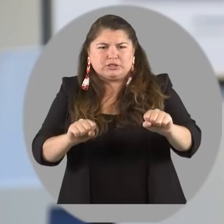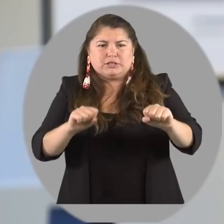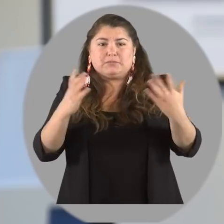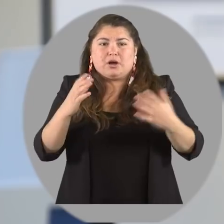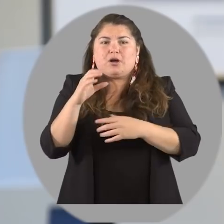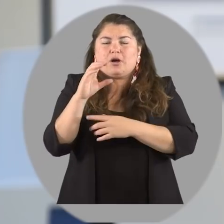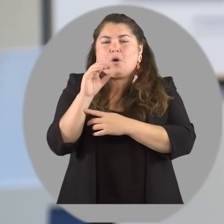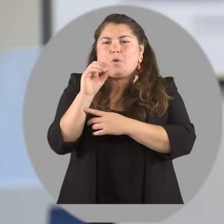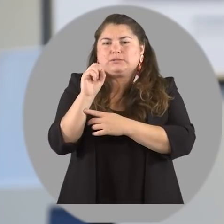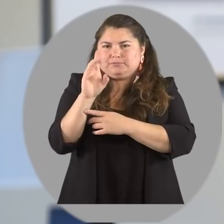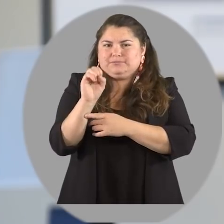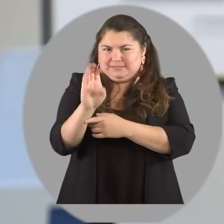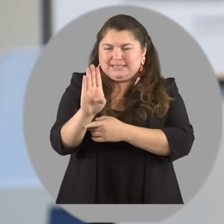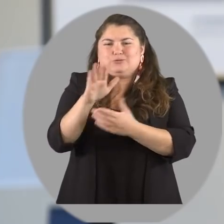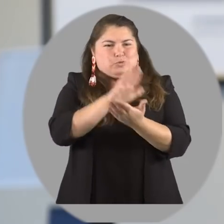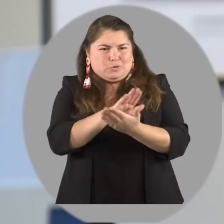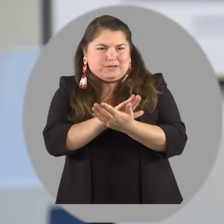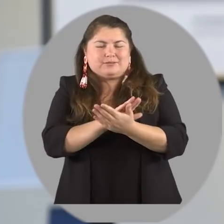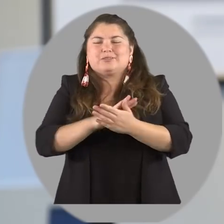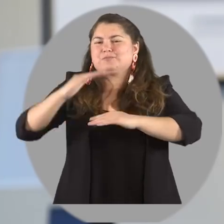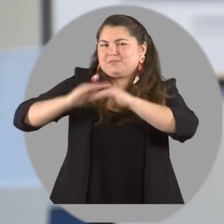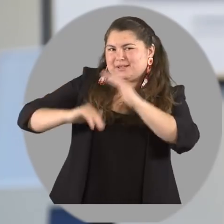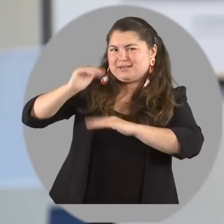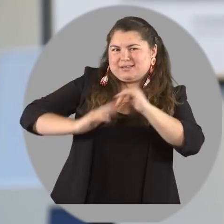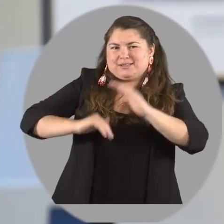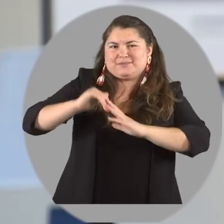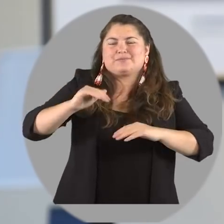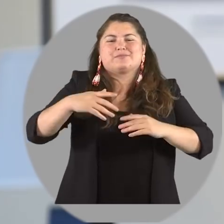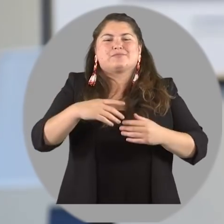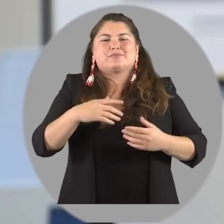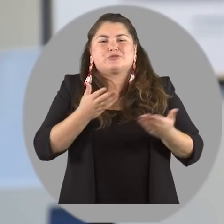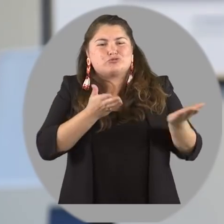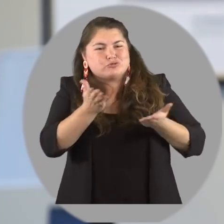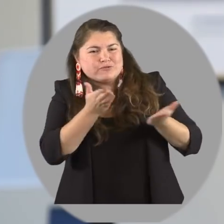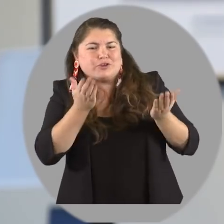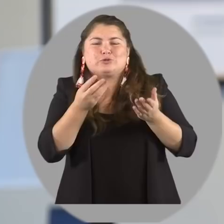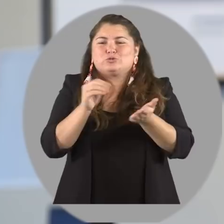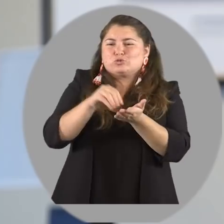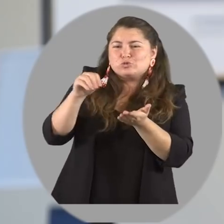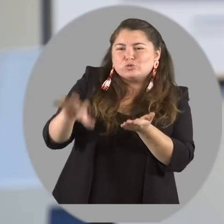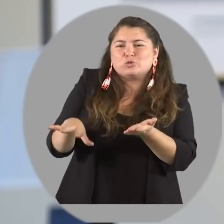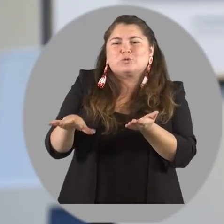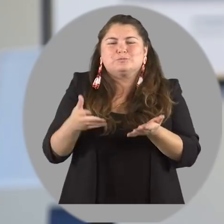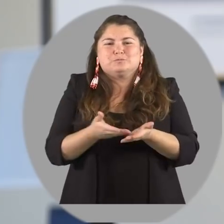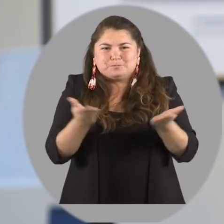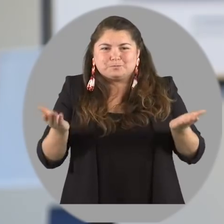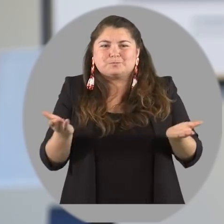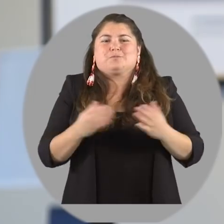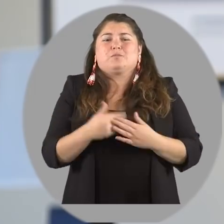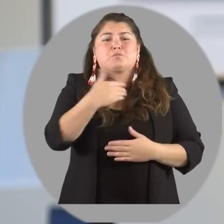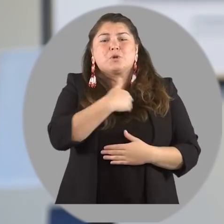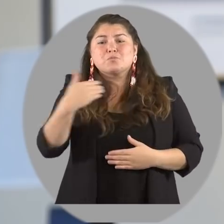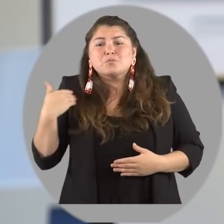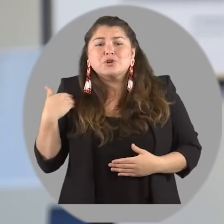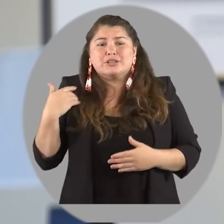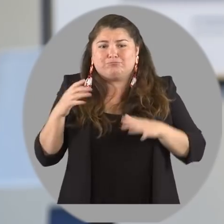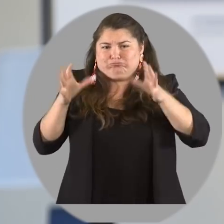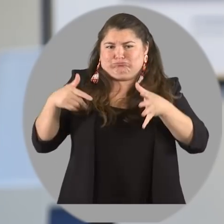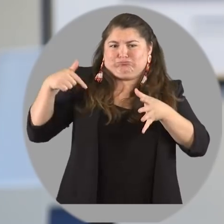by OCDSB schools and facilities that serve OCDSB students. As members